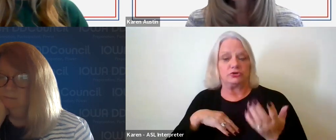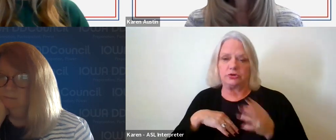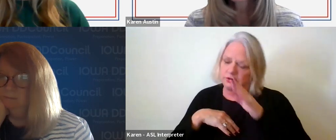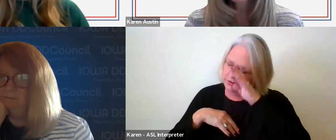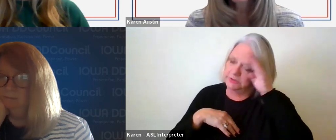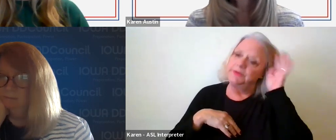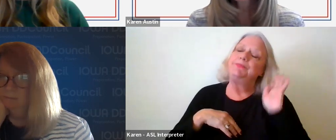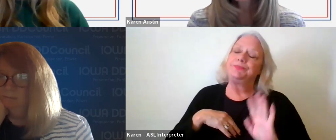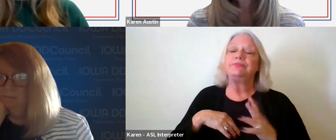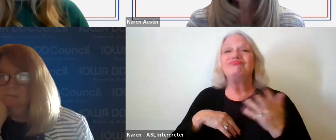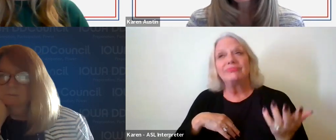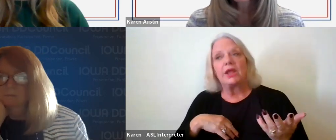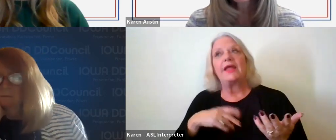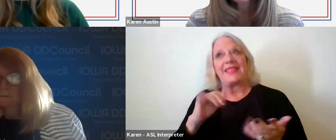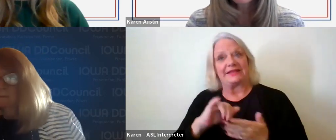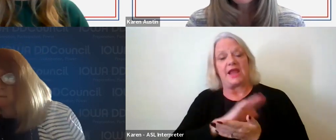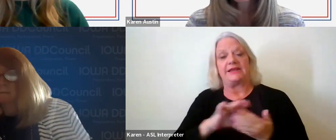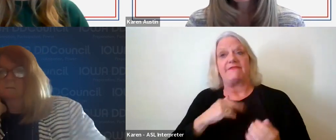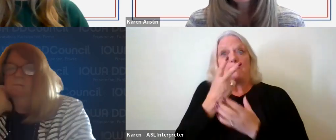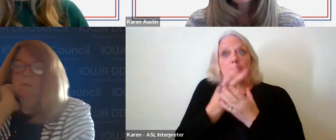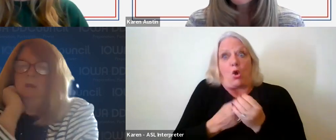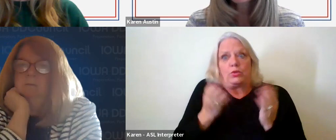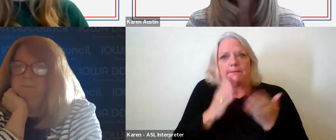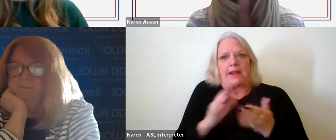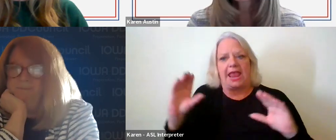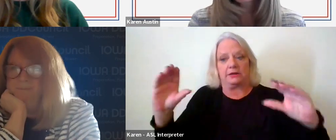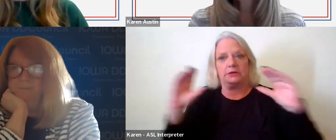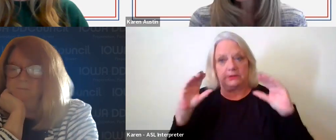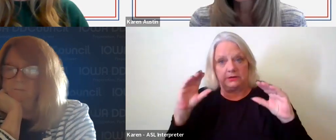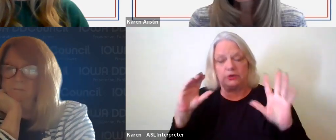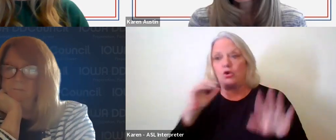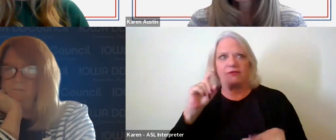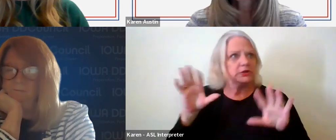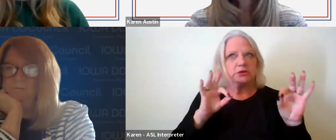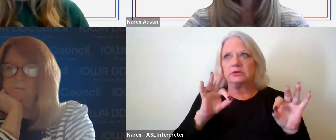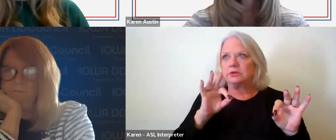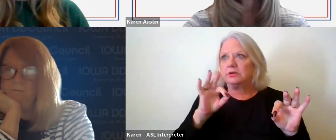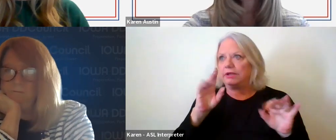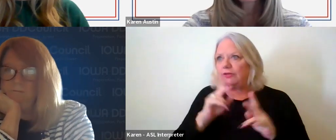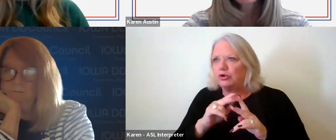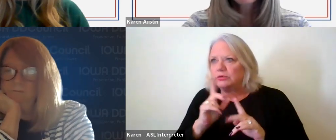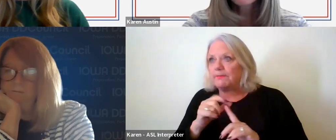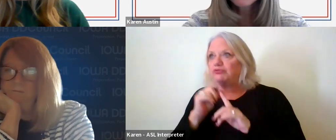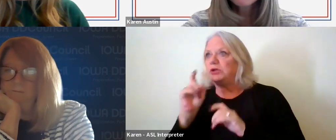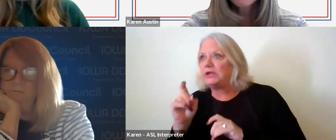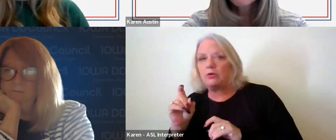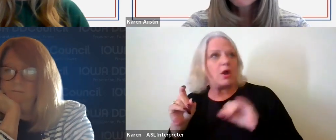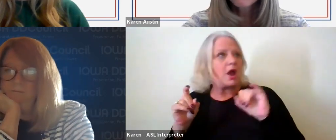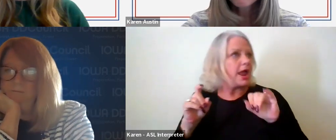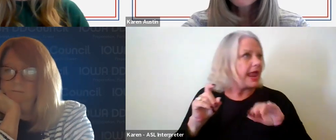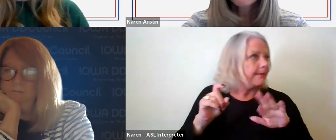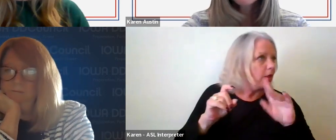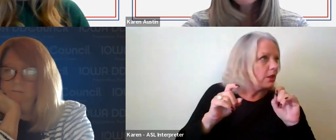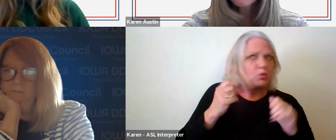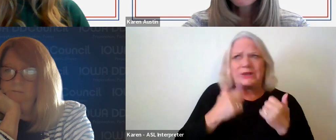to choose between a special needs trust and an IAble account, you can have both. So, you know, if there's hesitation